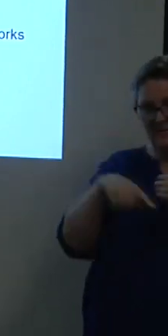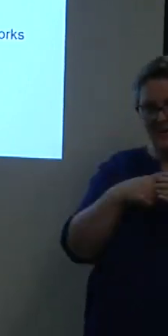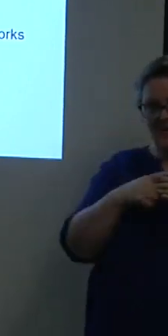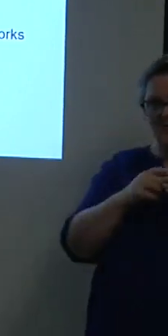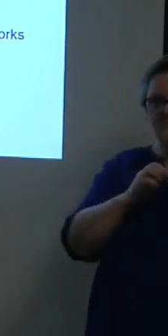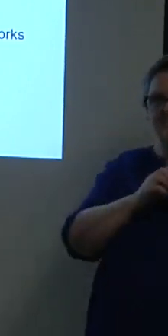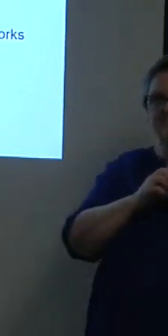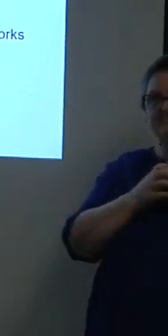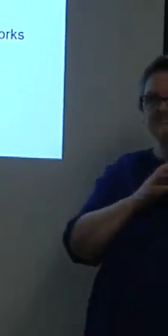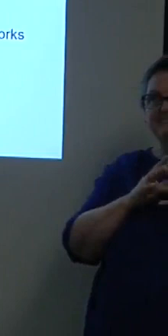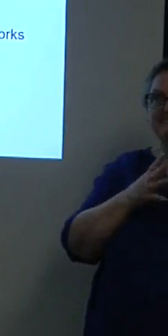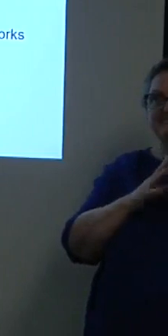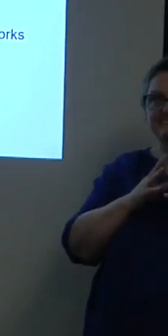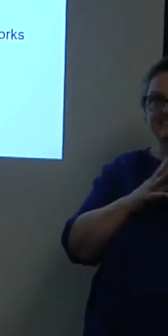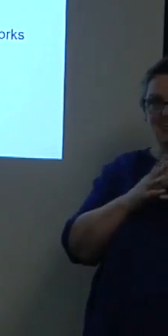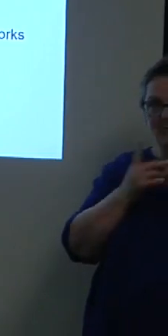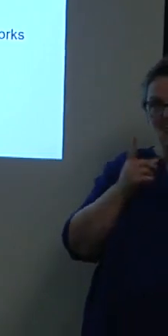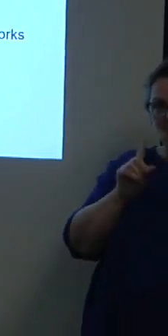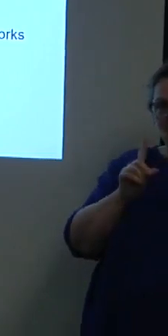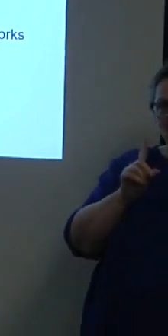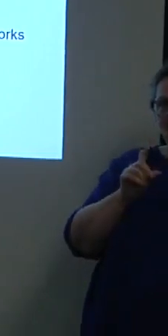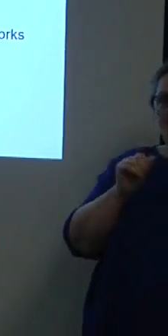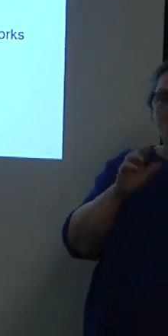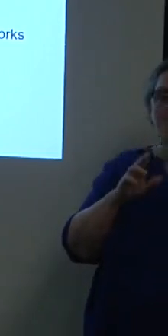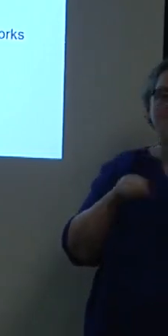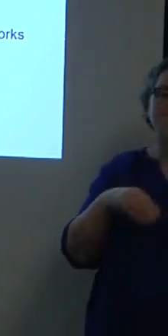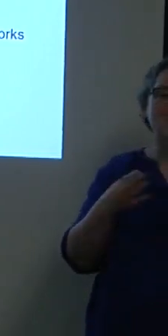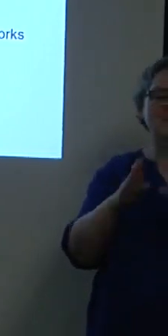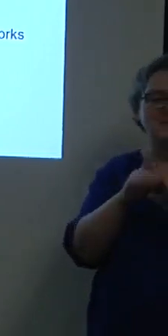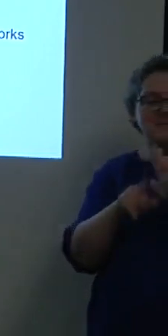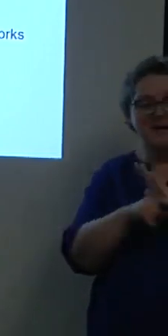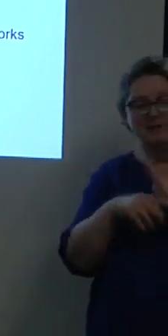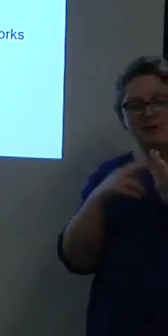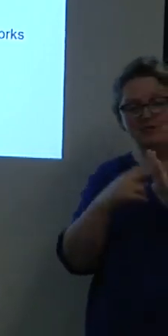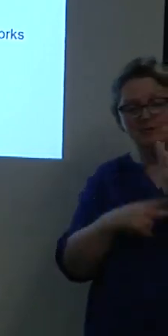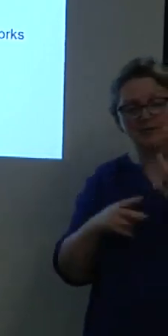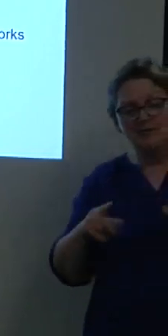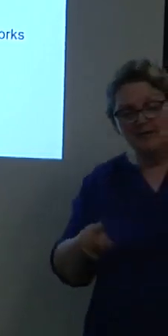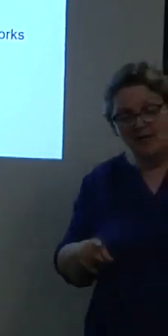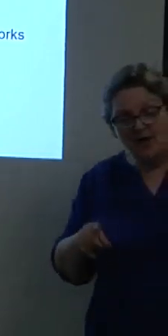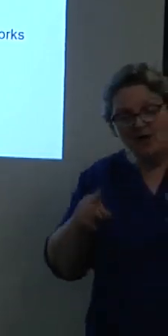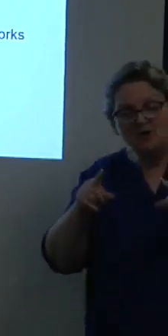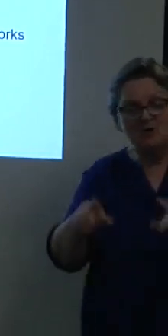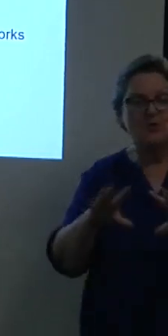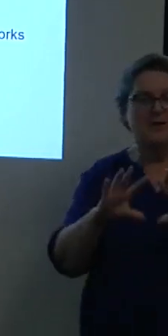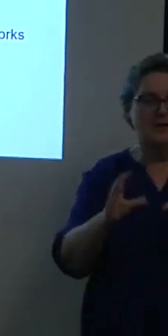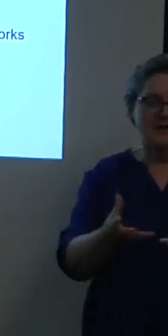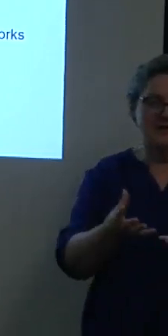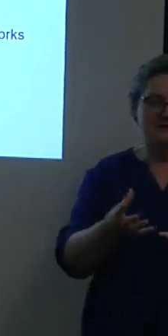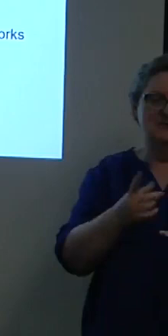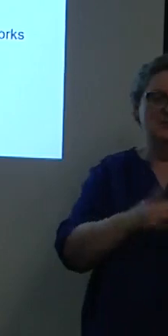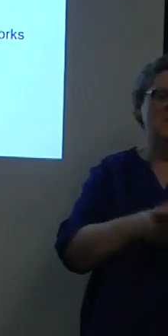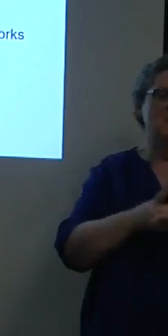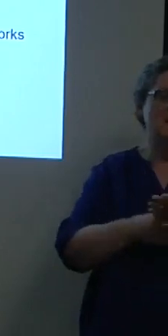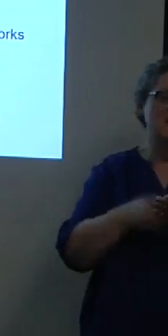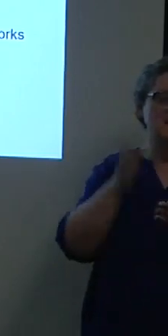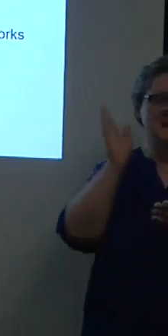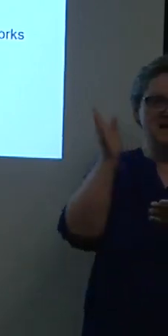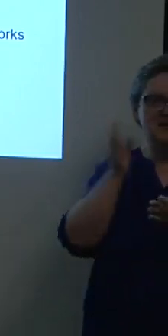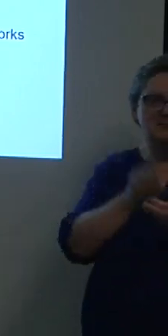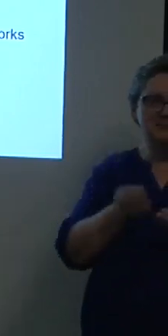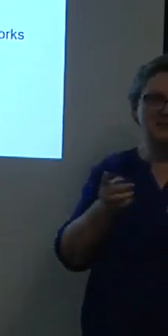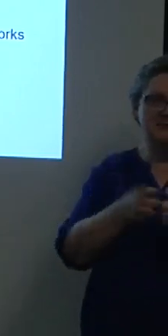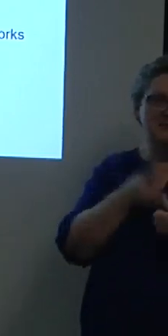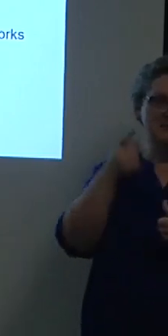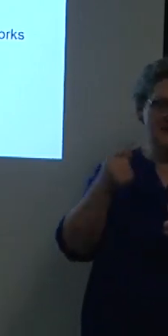about how that's going to work for your class. Or do you want to give them the background reading in the class or cover lecture material the first half, and